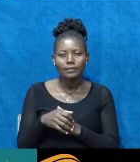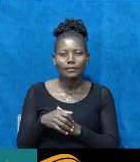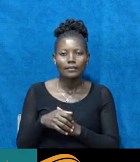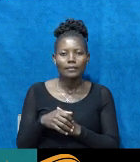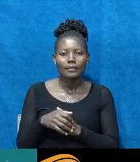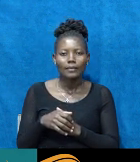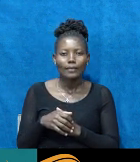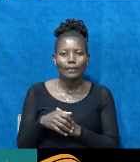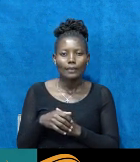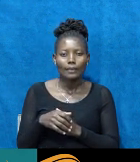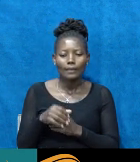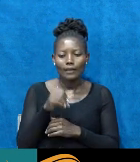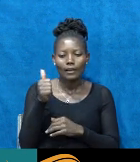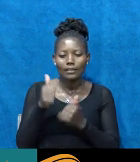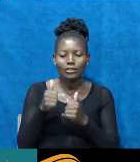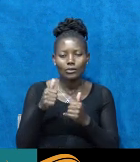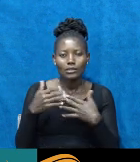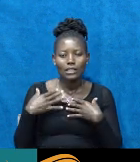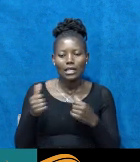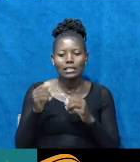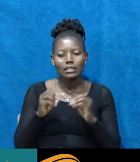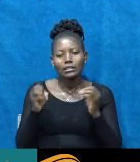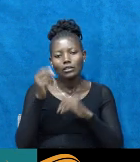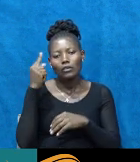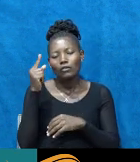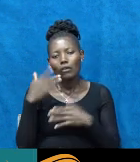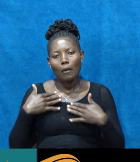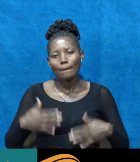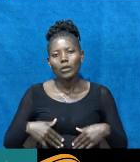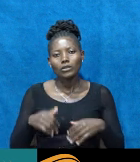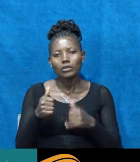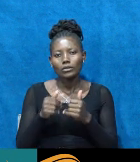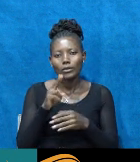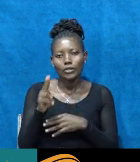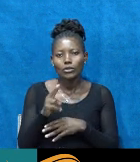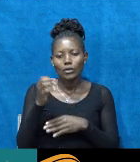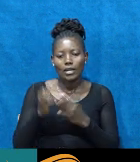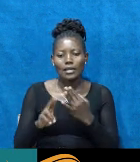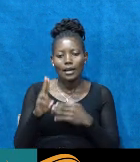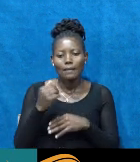we're steering towards olive oil, coconut oil, avocado